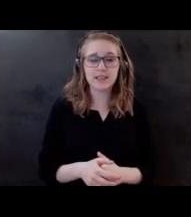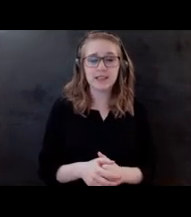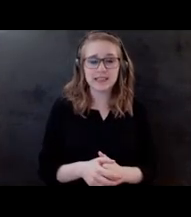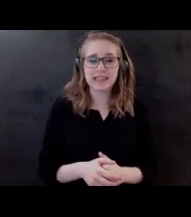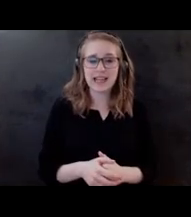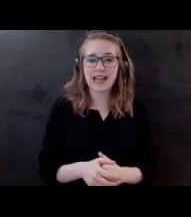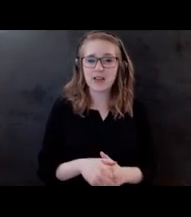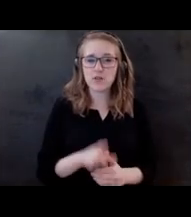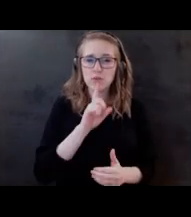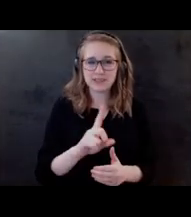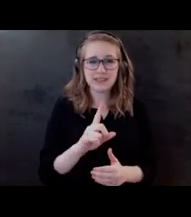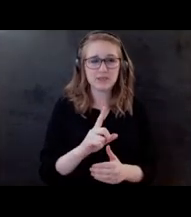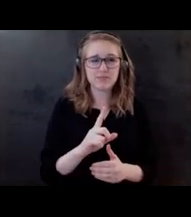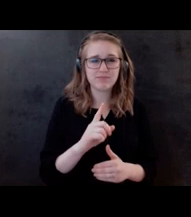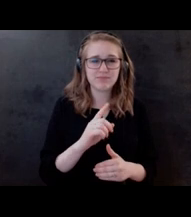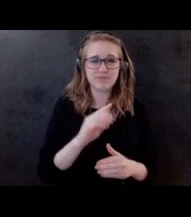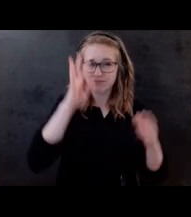and make the decisions.